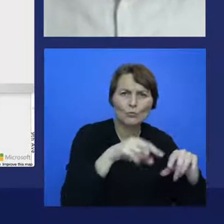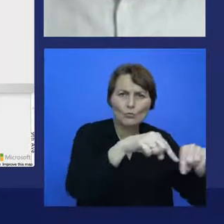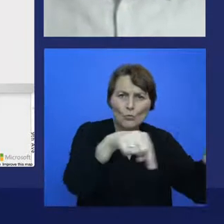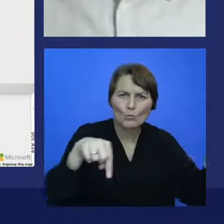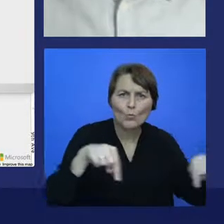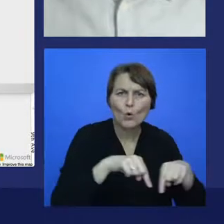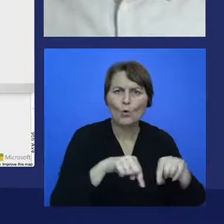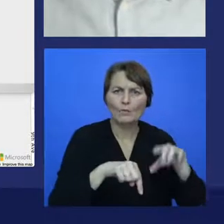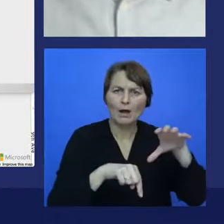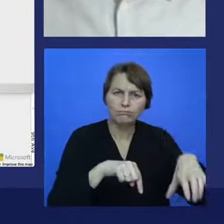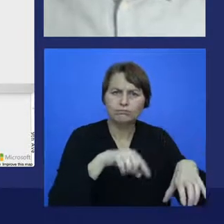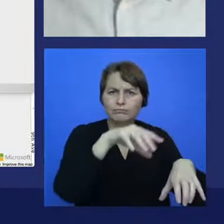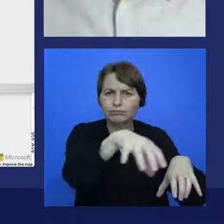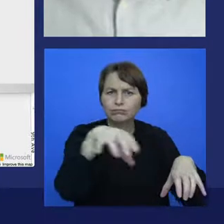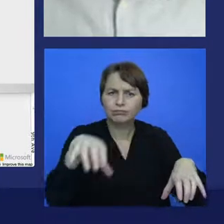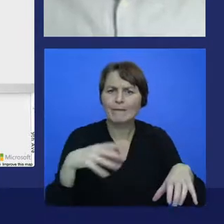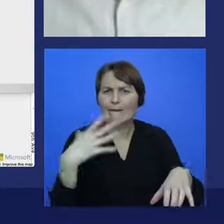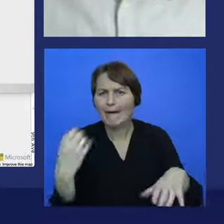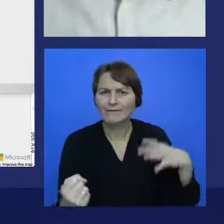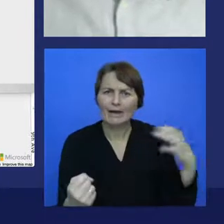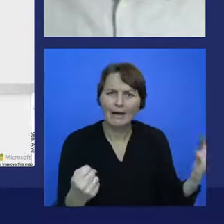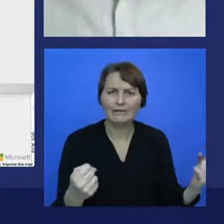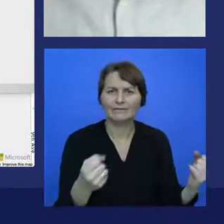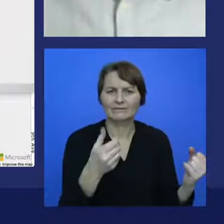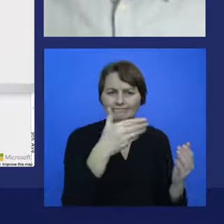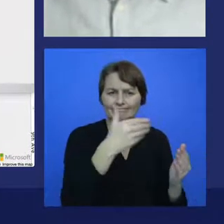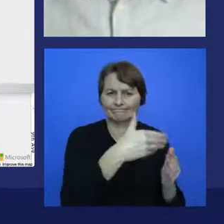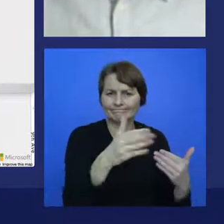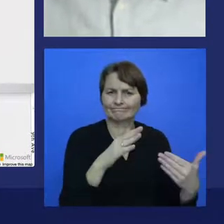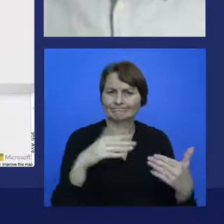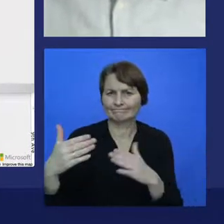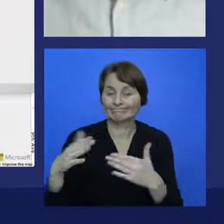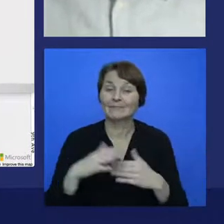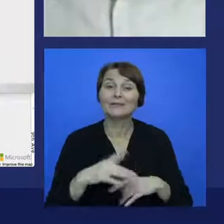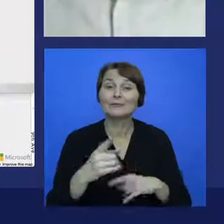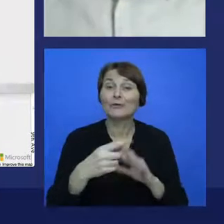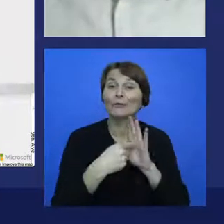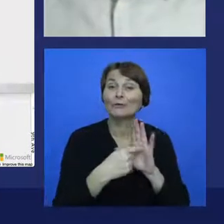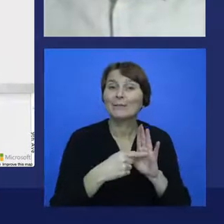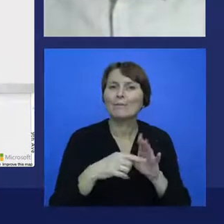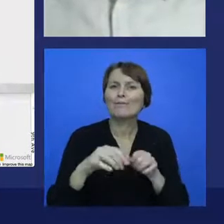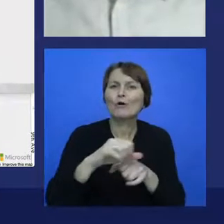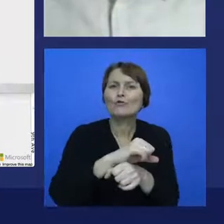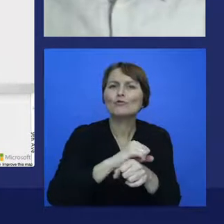are available. So you can see here we have a coffee point, a kitchenette,